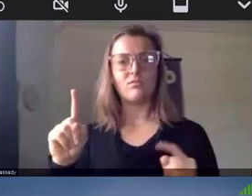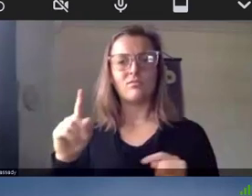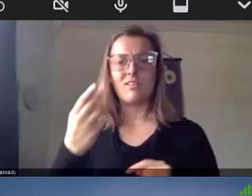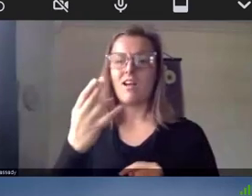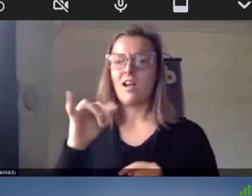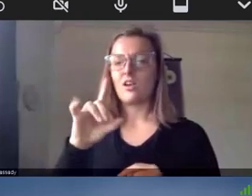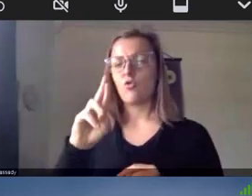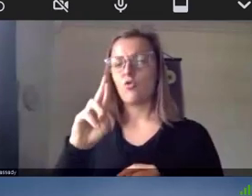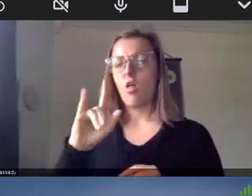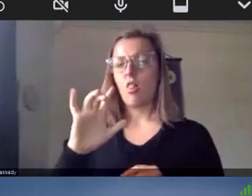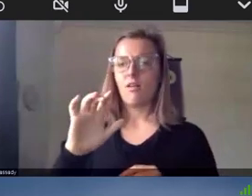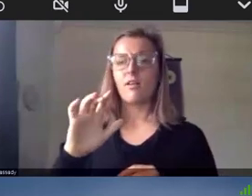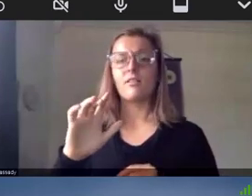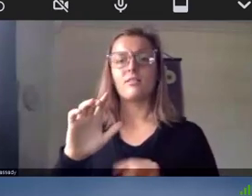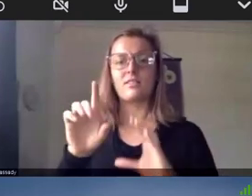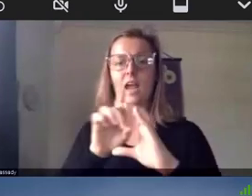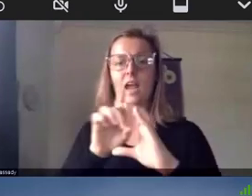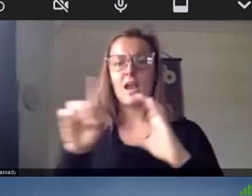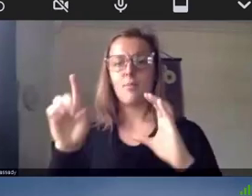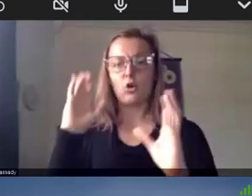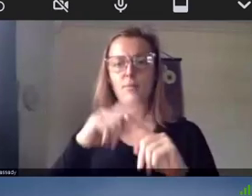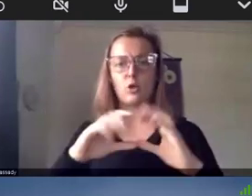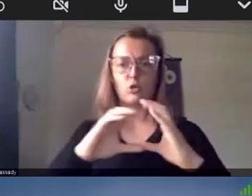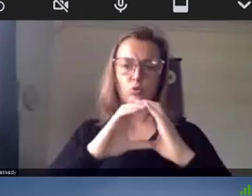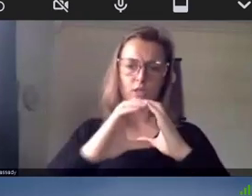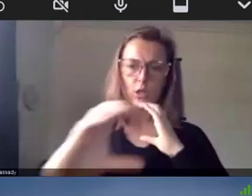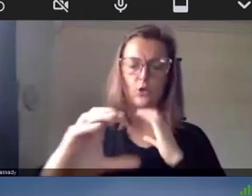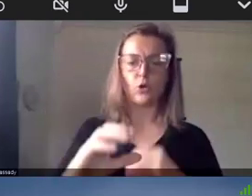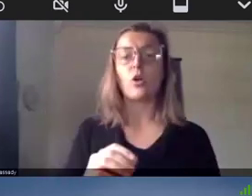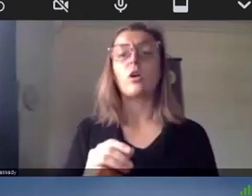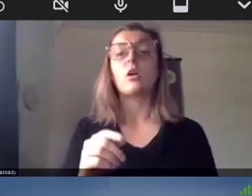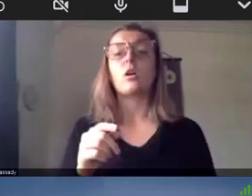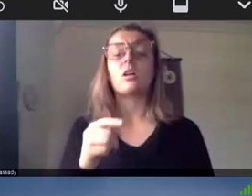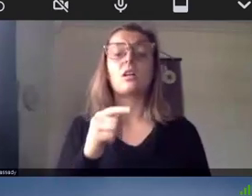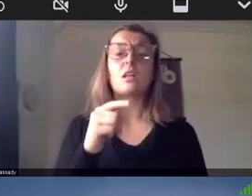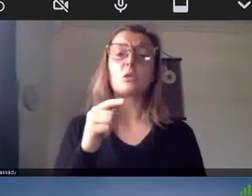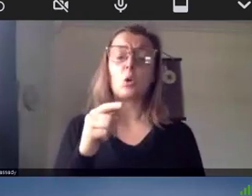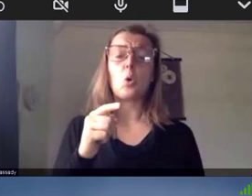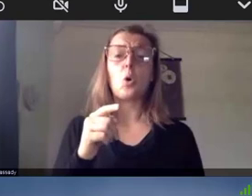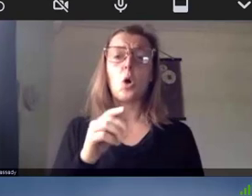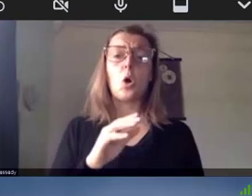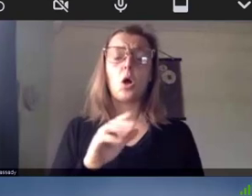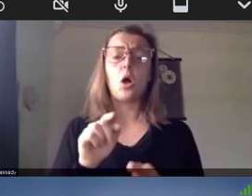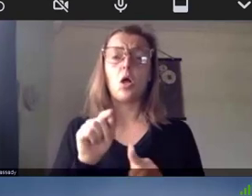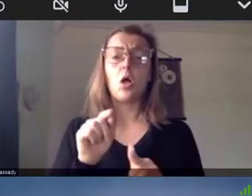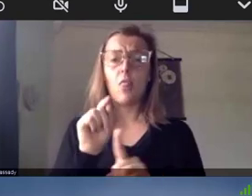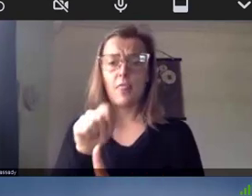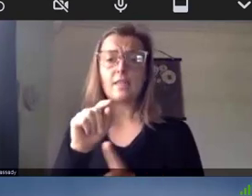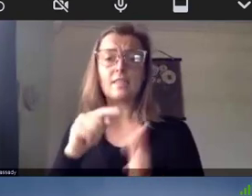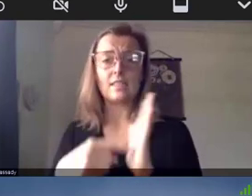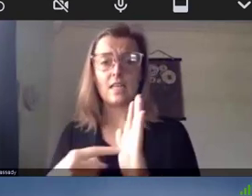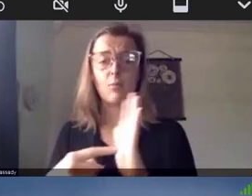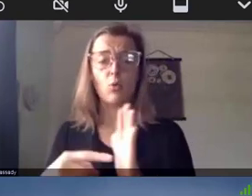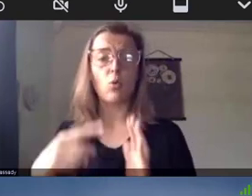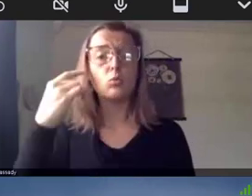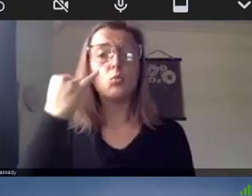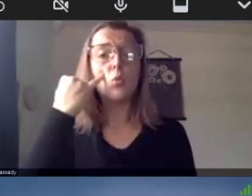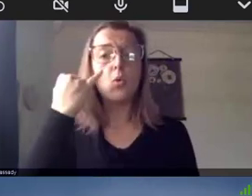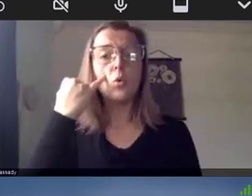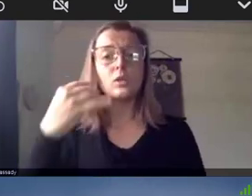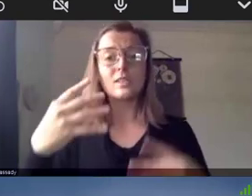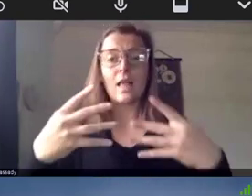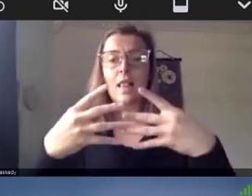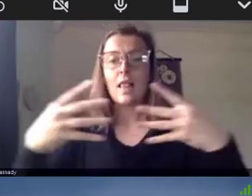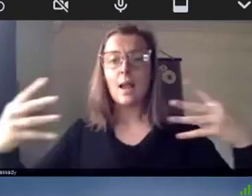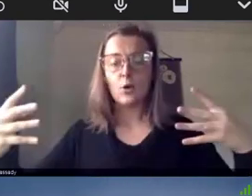online. Instead, I like to use, if it was a laminar pillar that was either circular or non-circular, I would